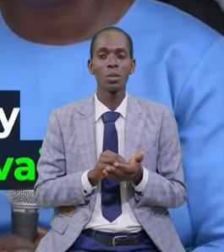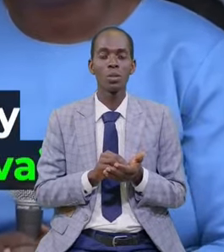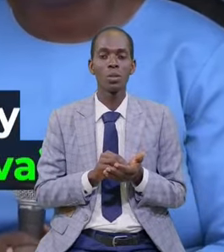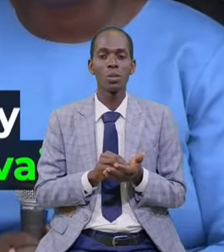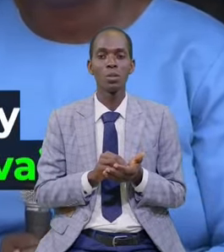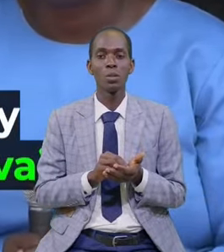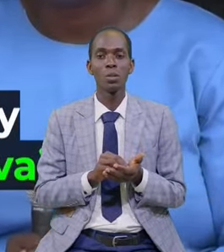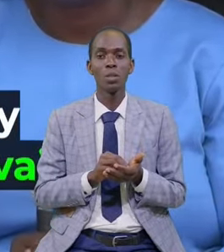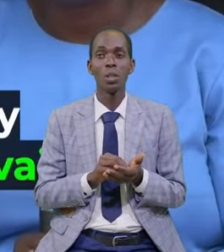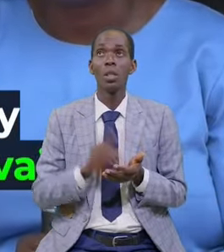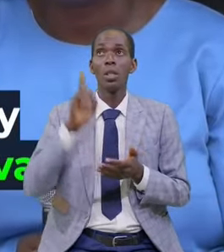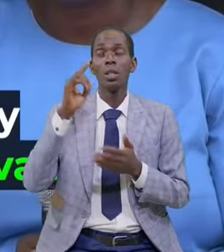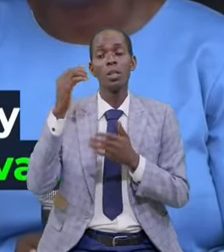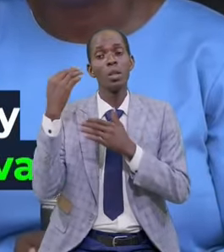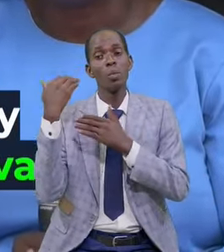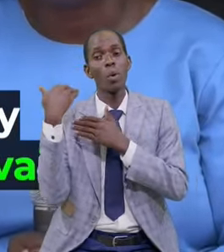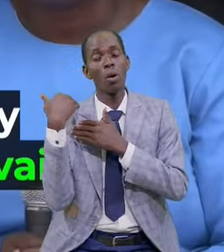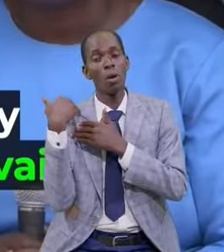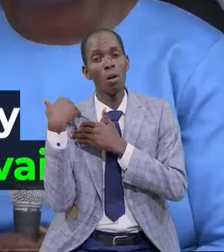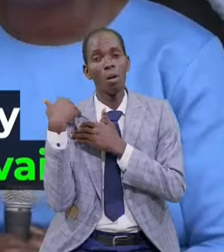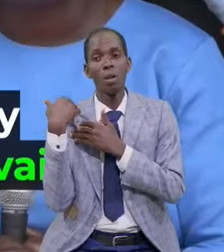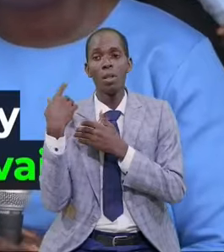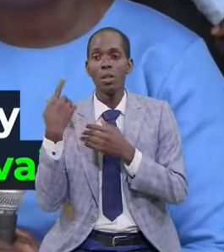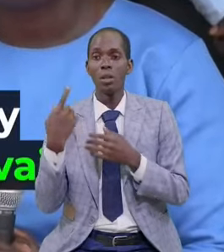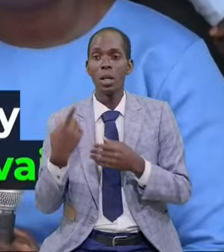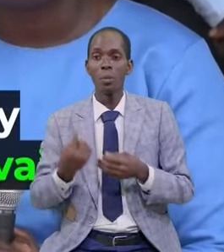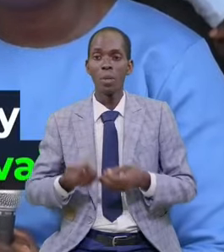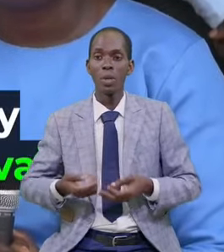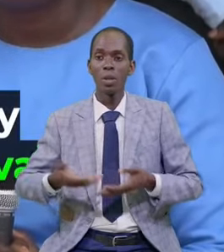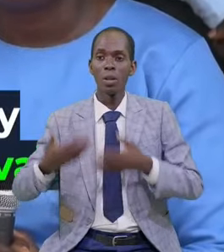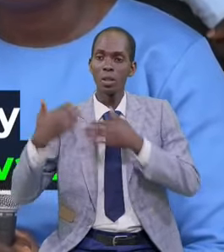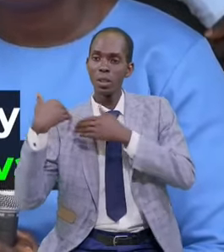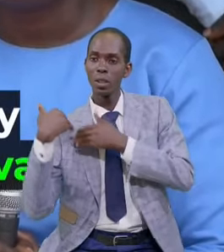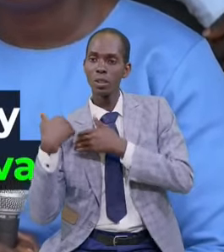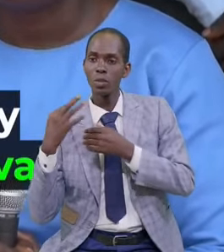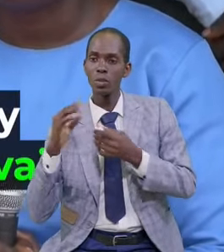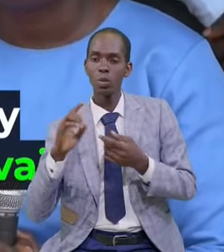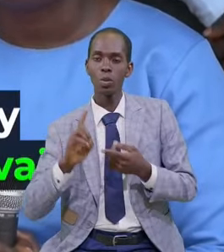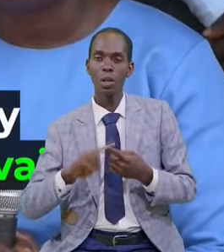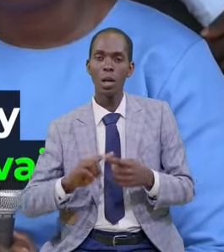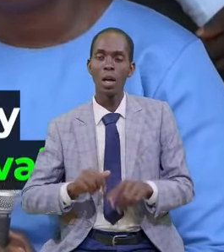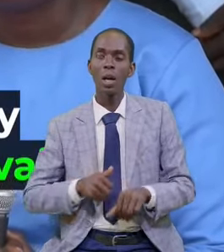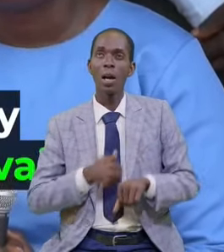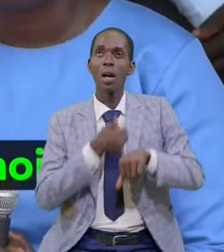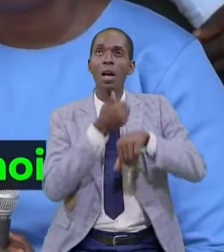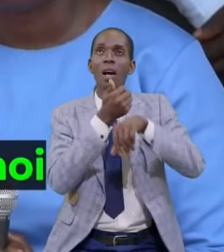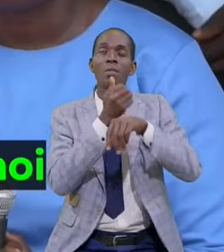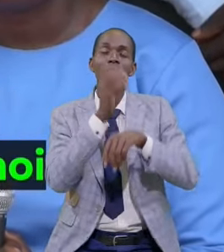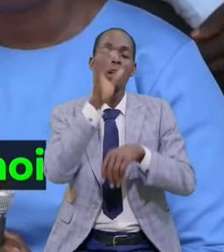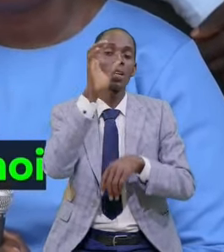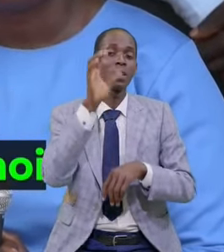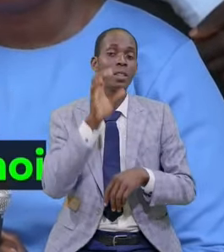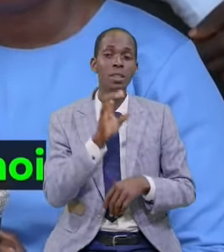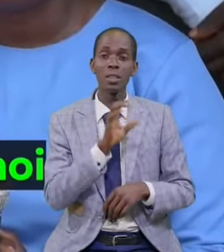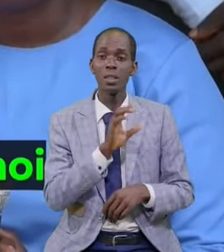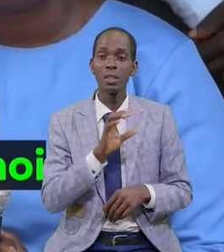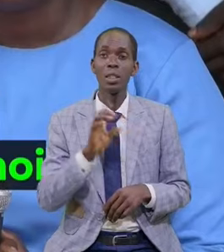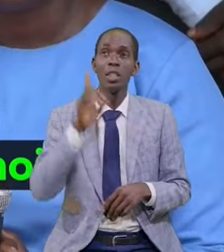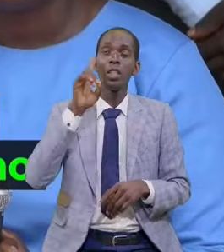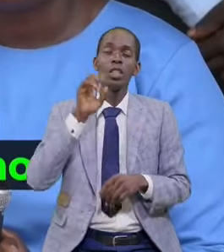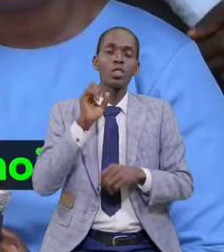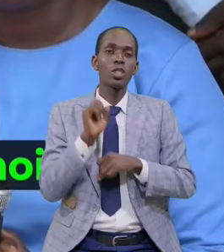old and he bore my burden to calary